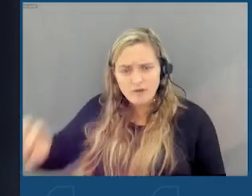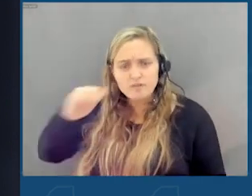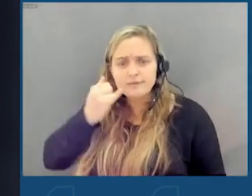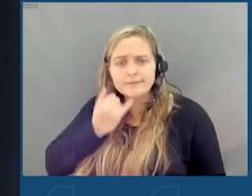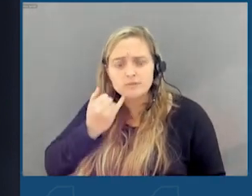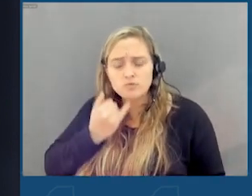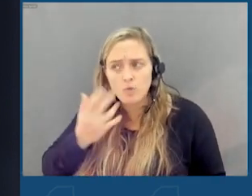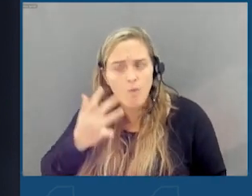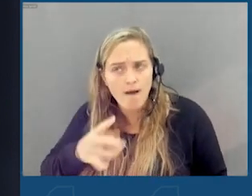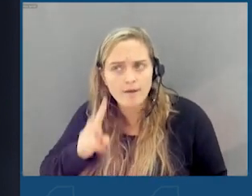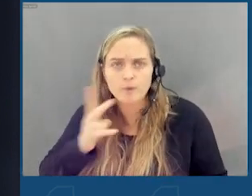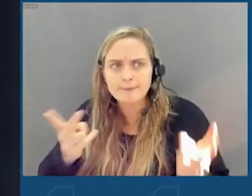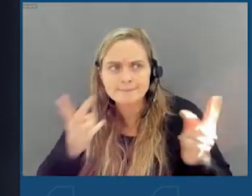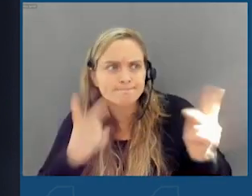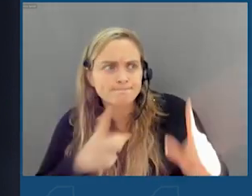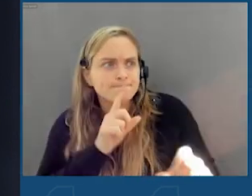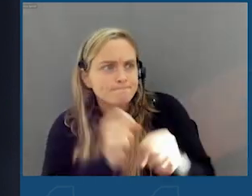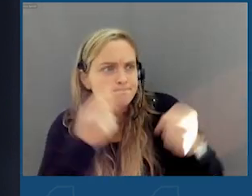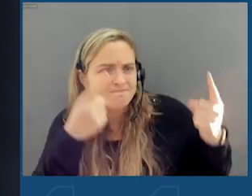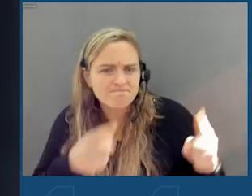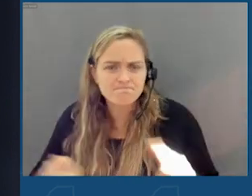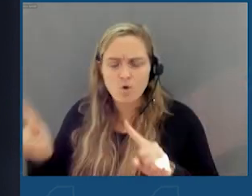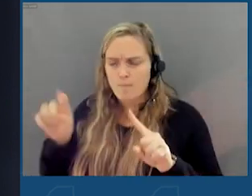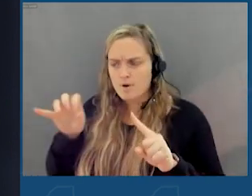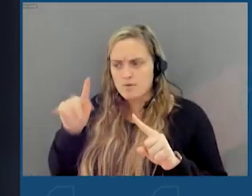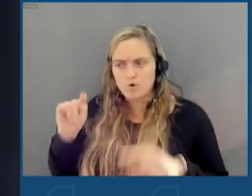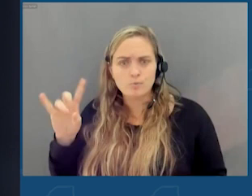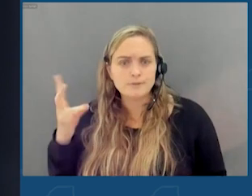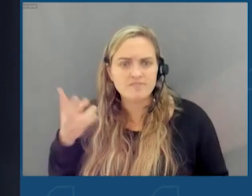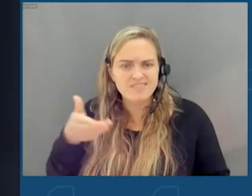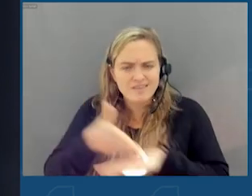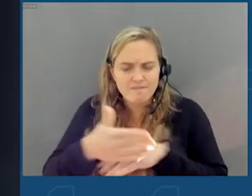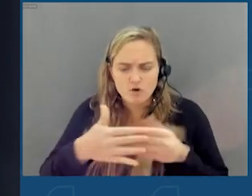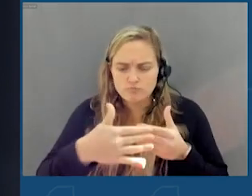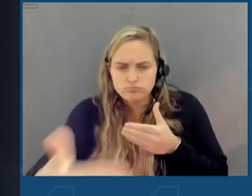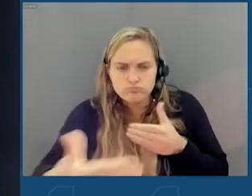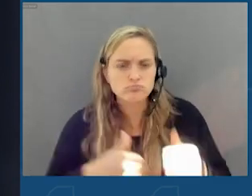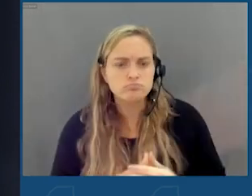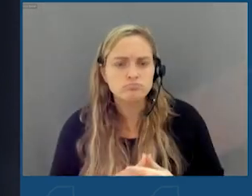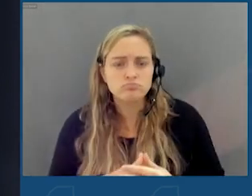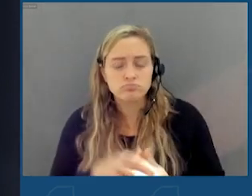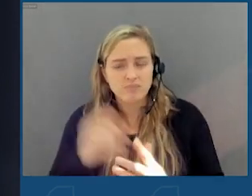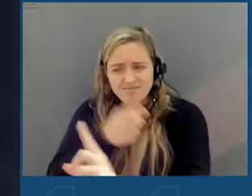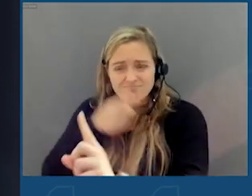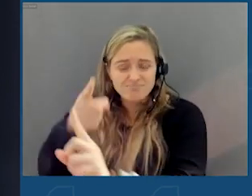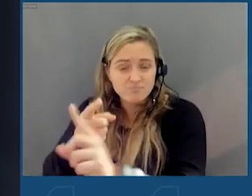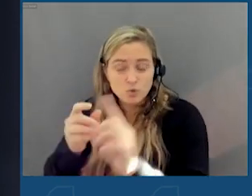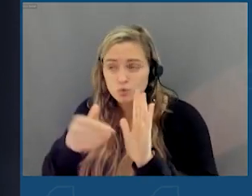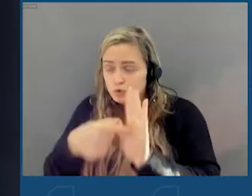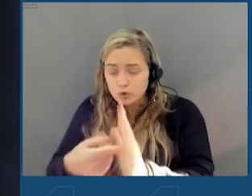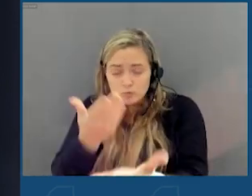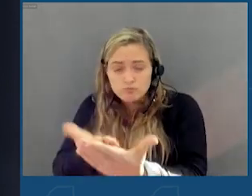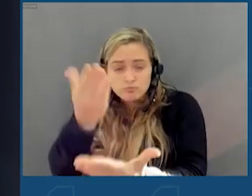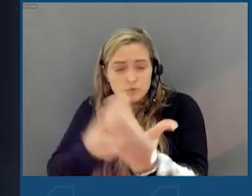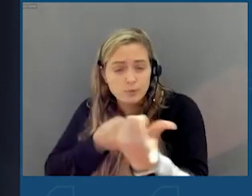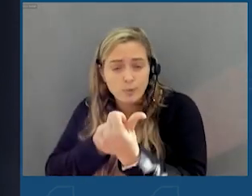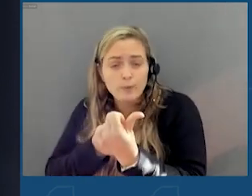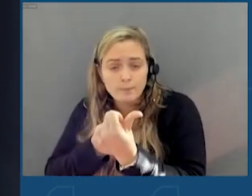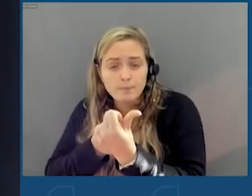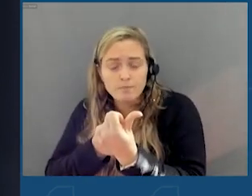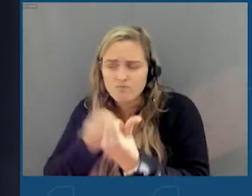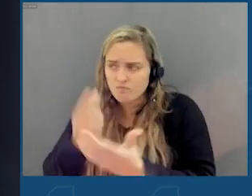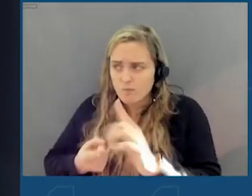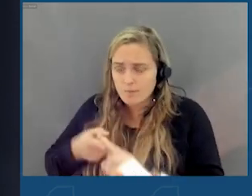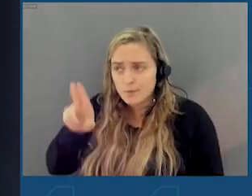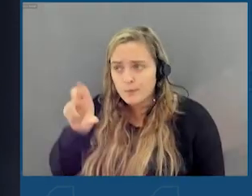bear witness to the atrocities of October 7th and send a message of support from the United States, and to